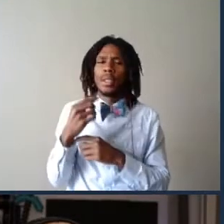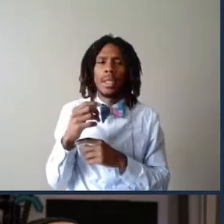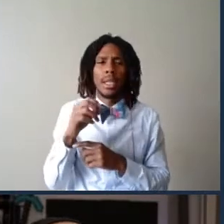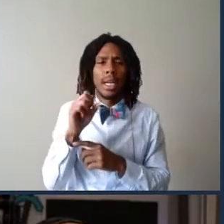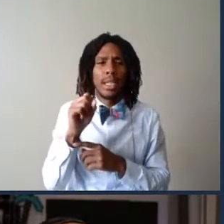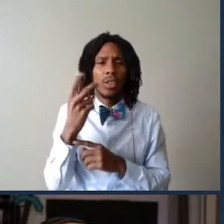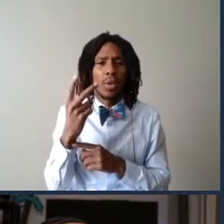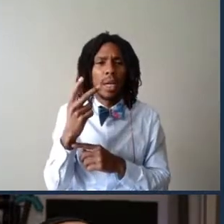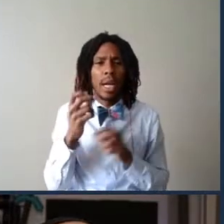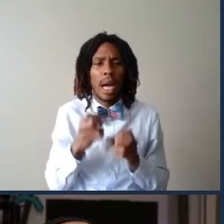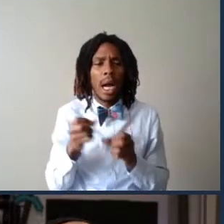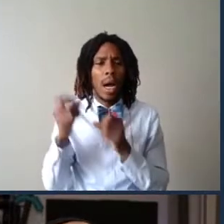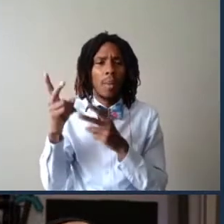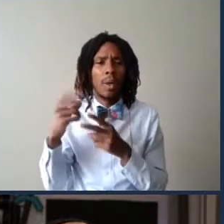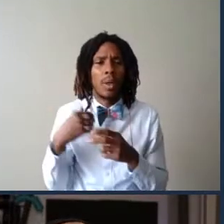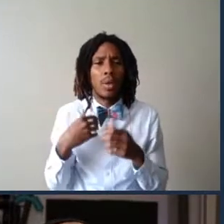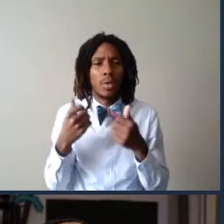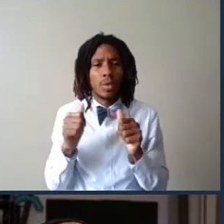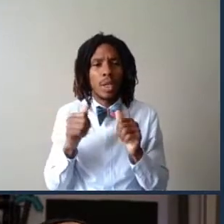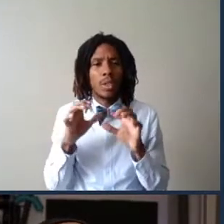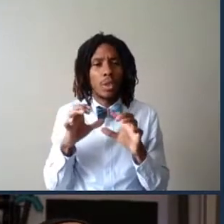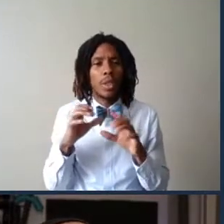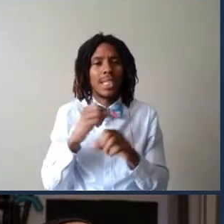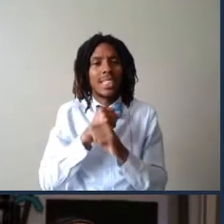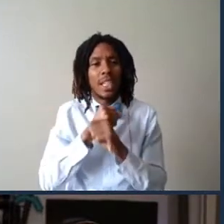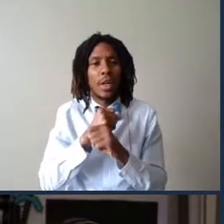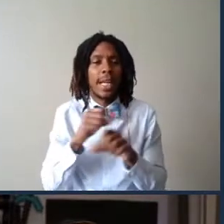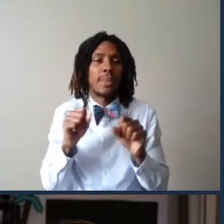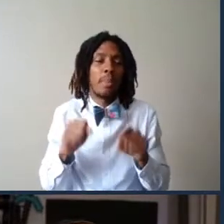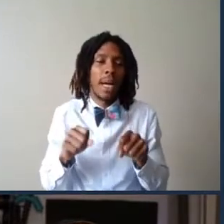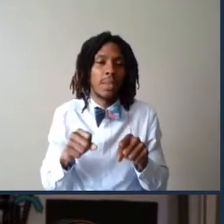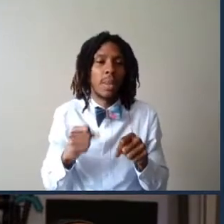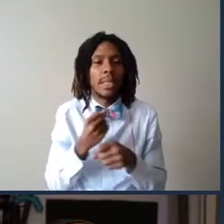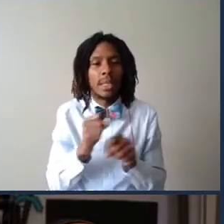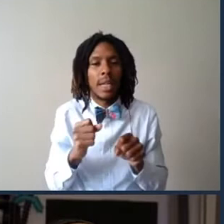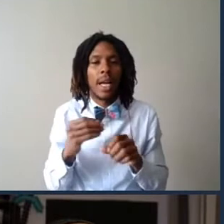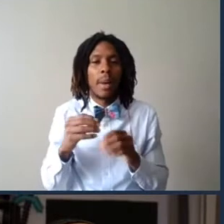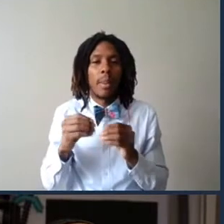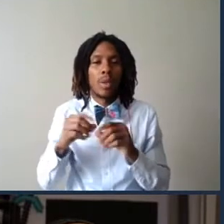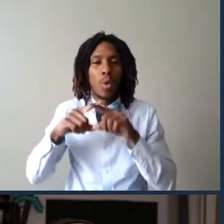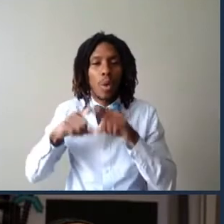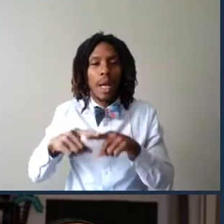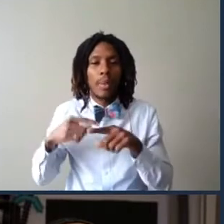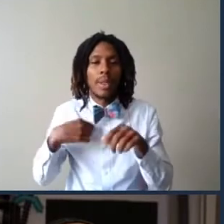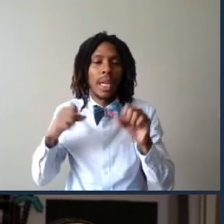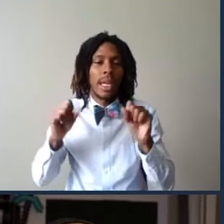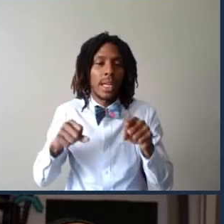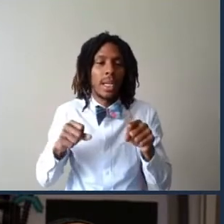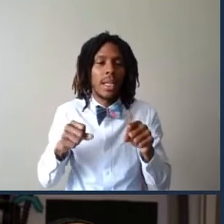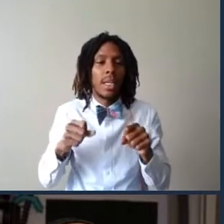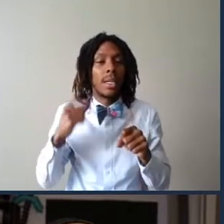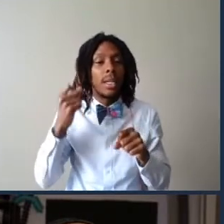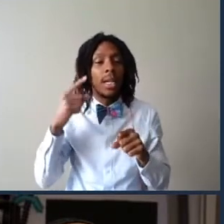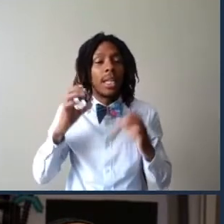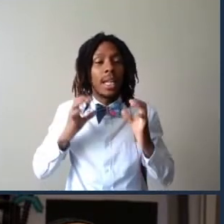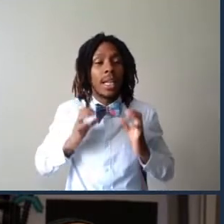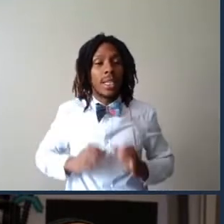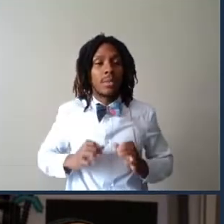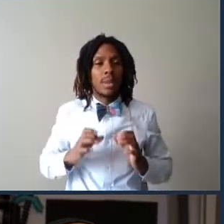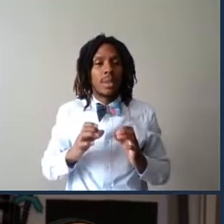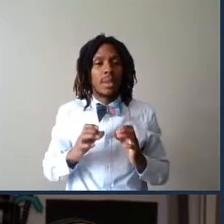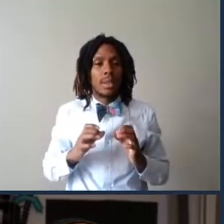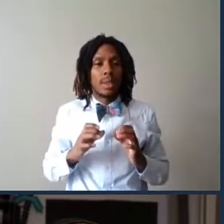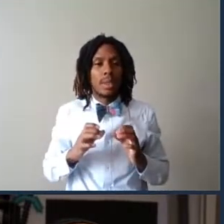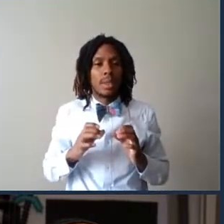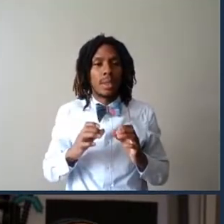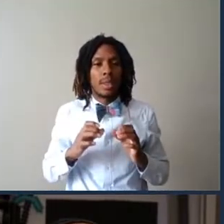uploads that we try to do as securely as we can and as reliably as we can. Basically, the customer can define, these